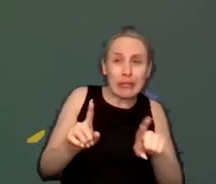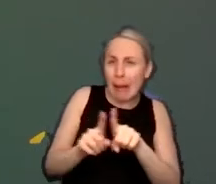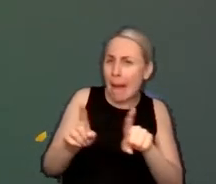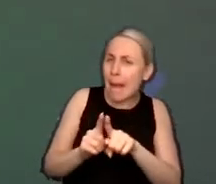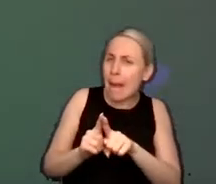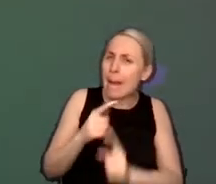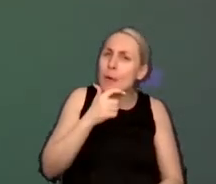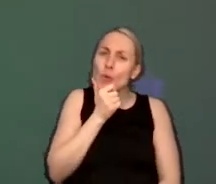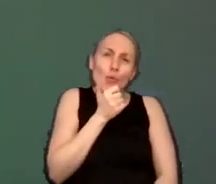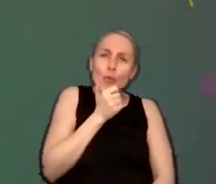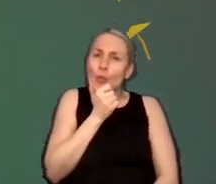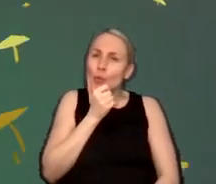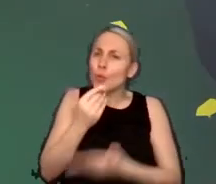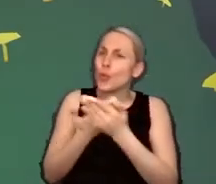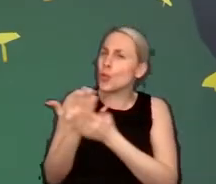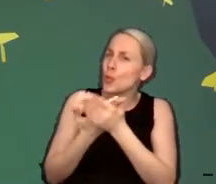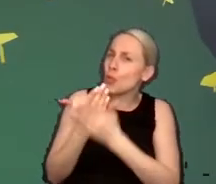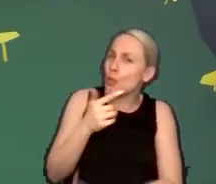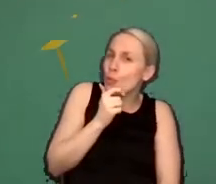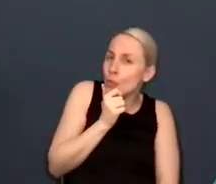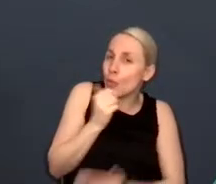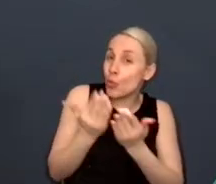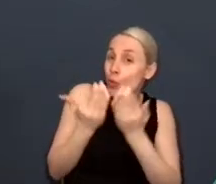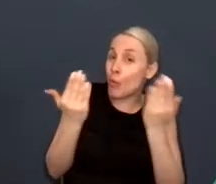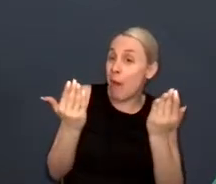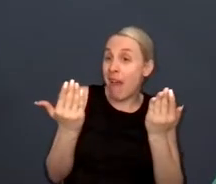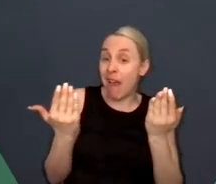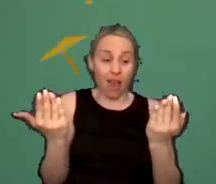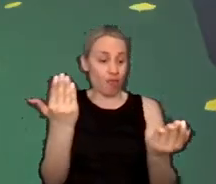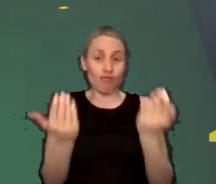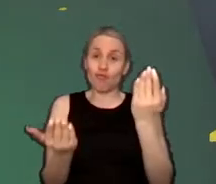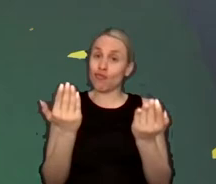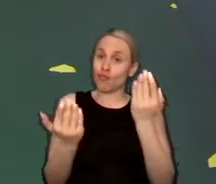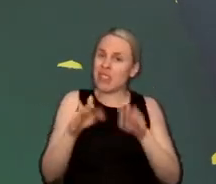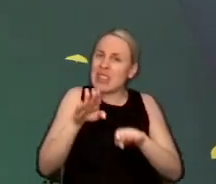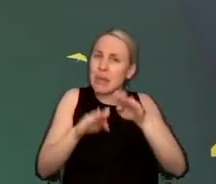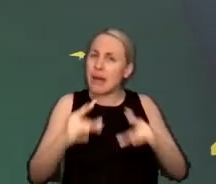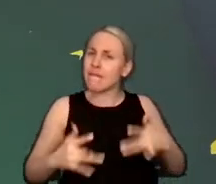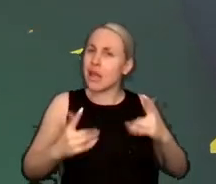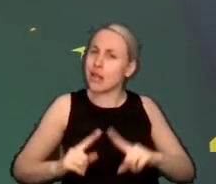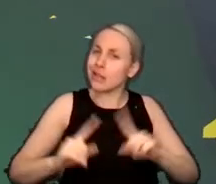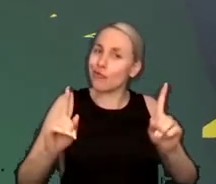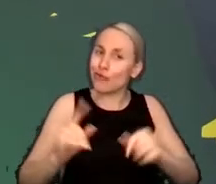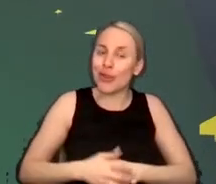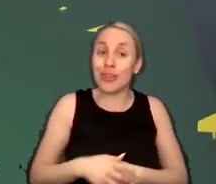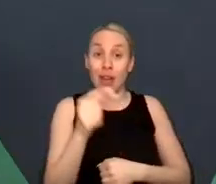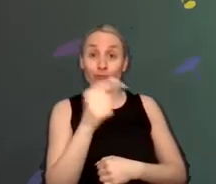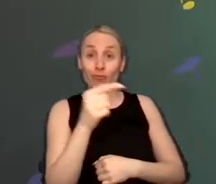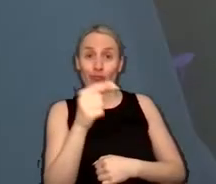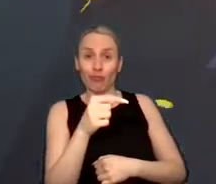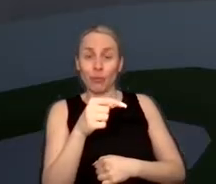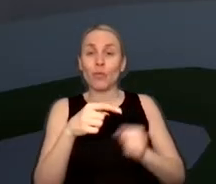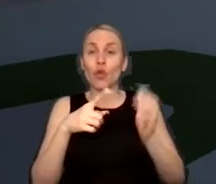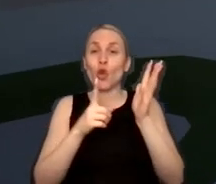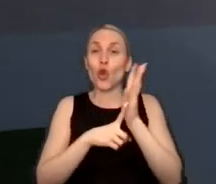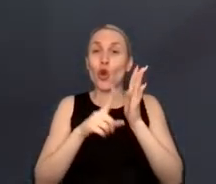I'm interested in kind of, like, comparing notes about if things feel similar or different. So this is the lore hive we have here before. No, the one,